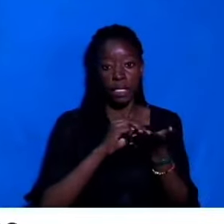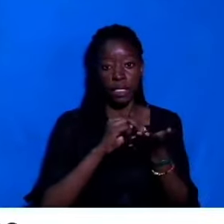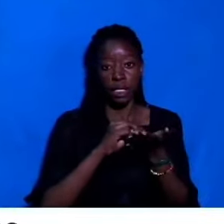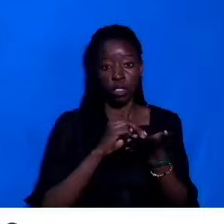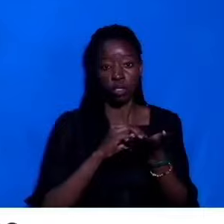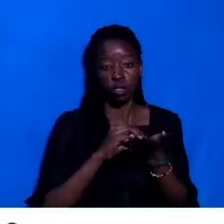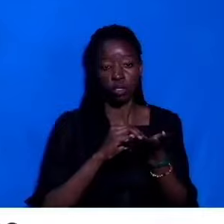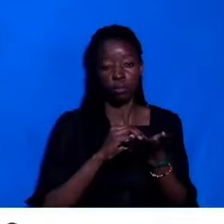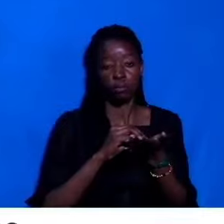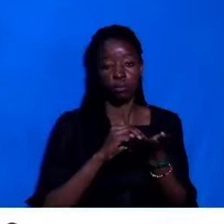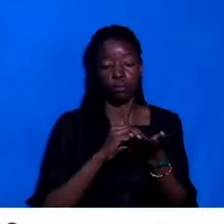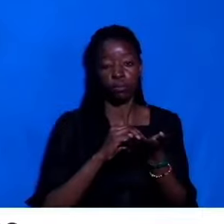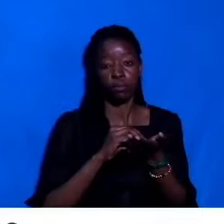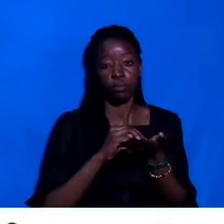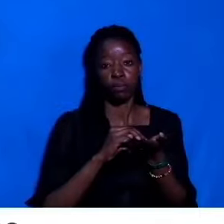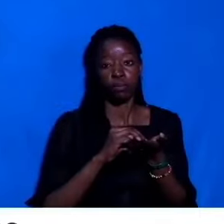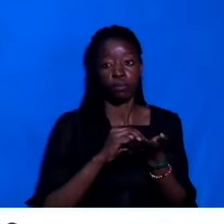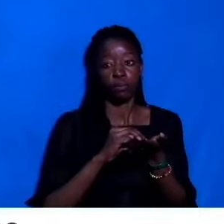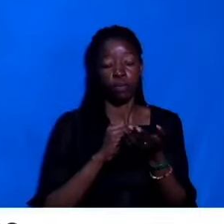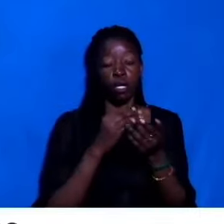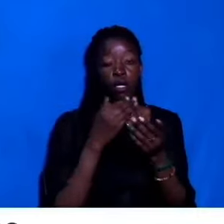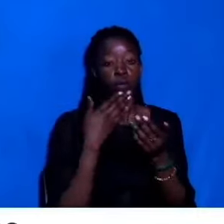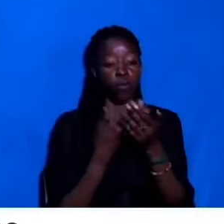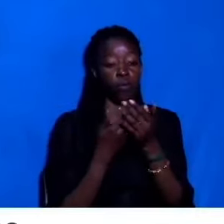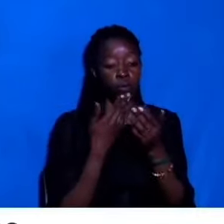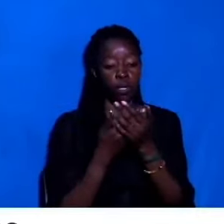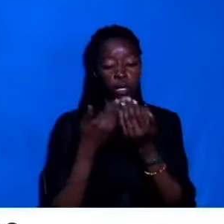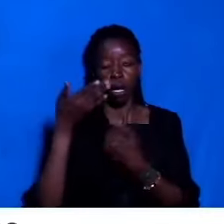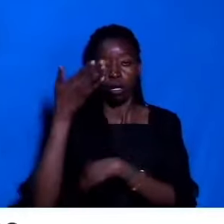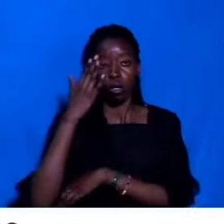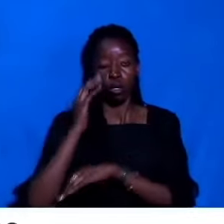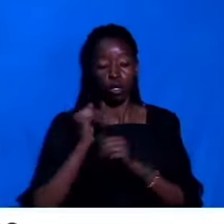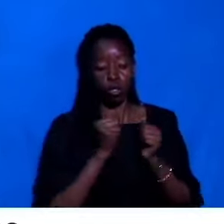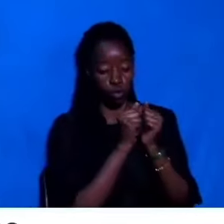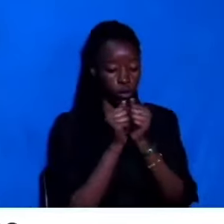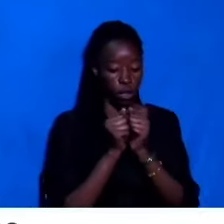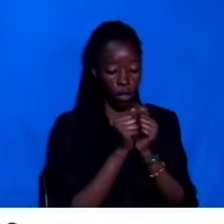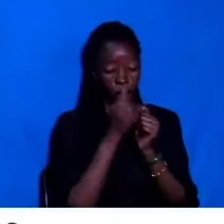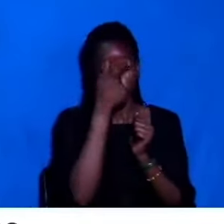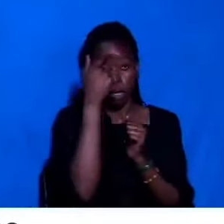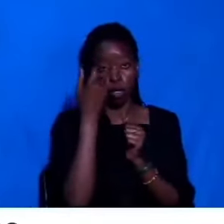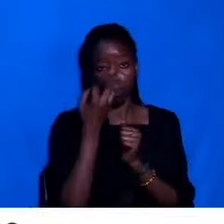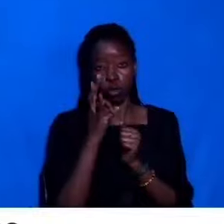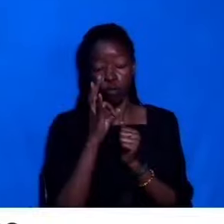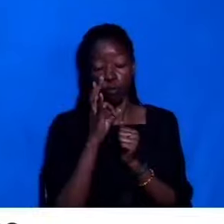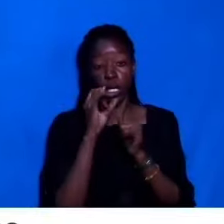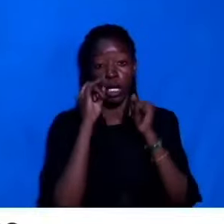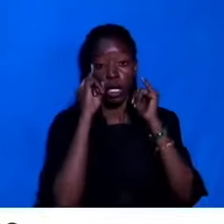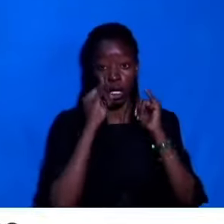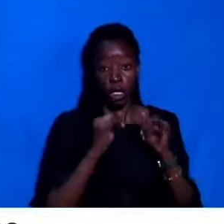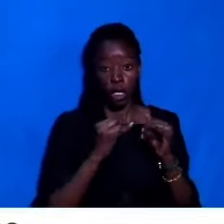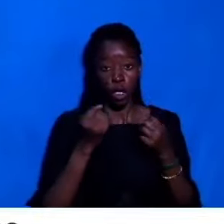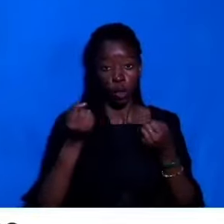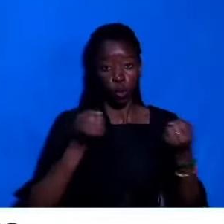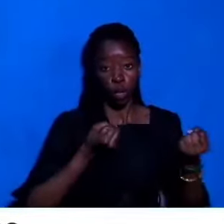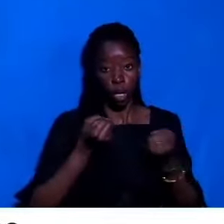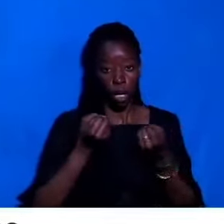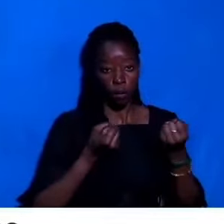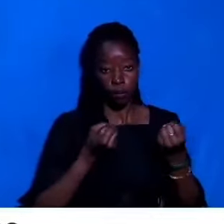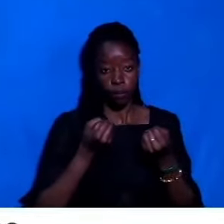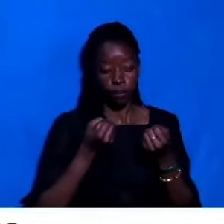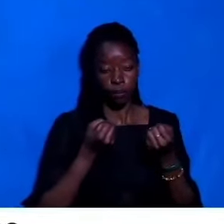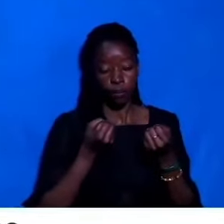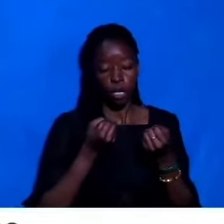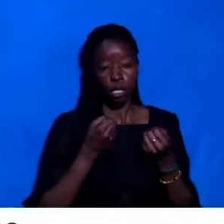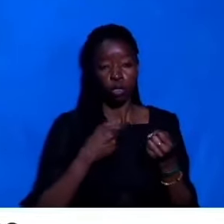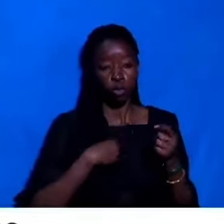everybody in the family a message to say, to thank God with them because of the new car. So a few days later, it was time for me to go and see the